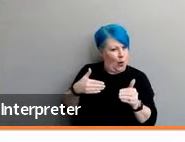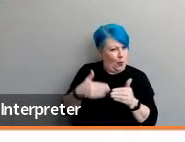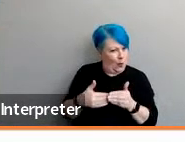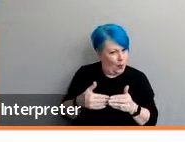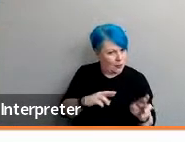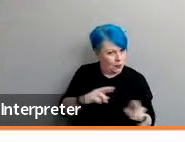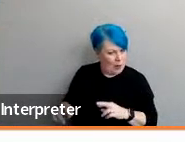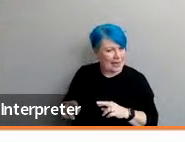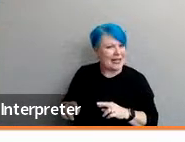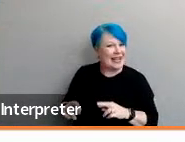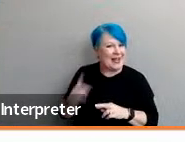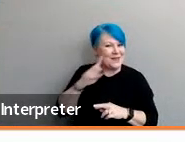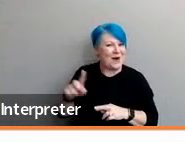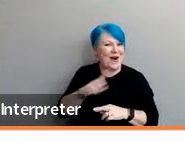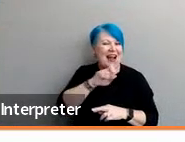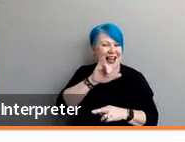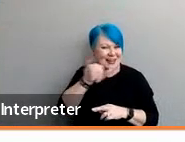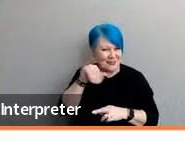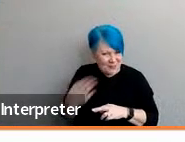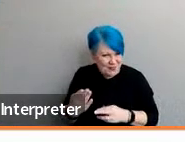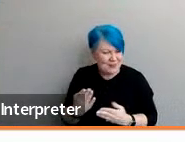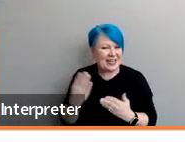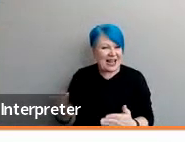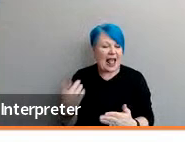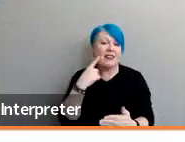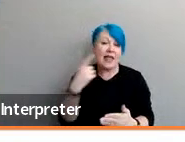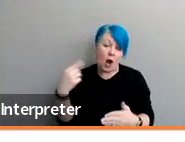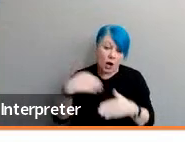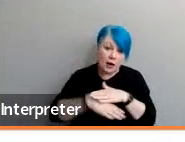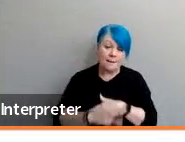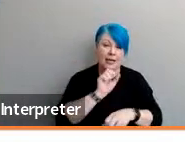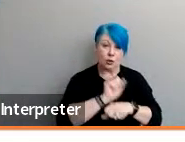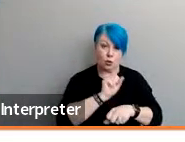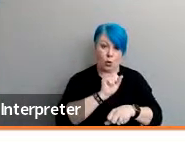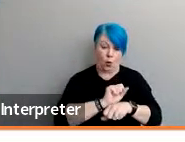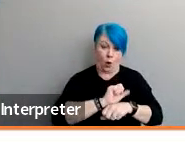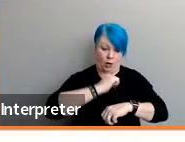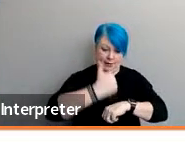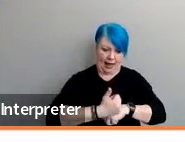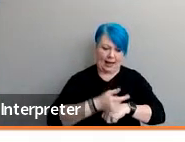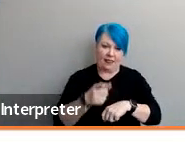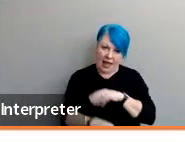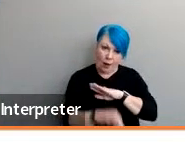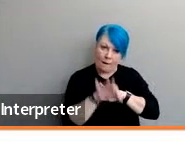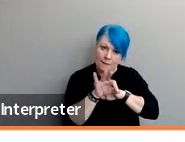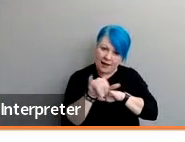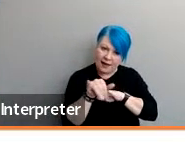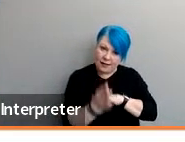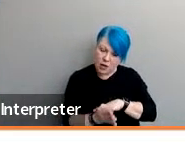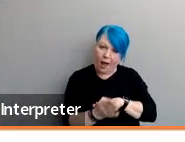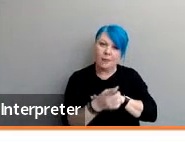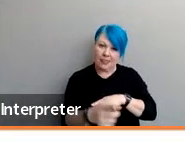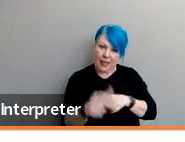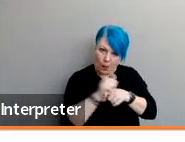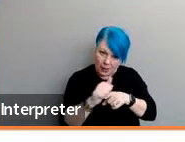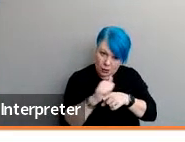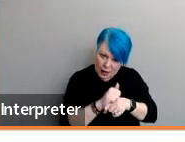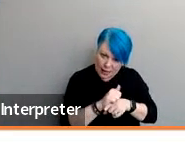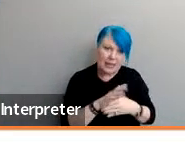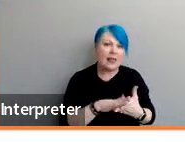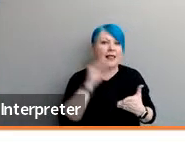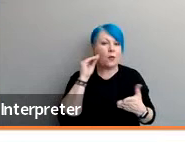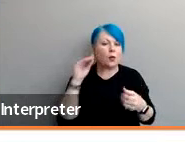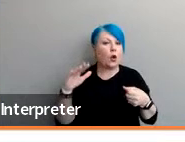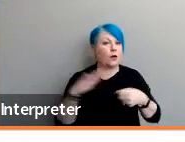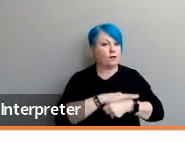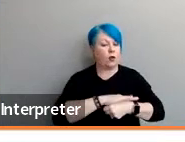and they are coming into a site, and they are selecting a job that they're going to train in, and they're going to learn the full job. And then